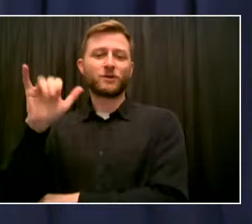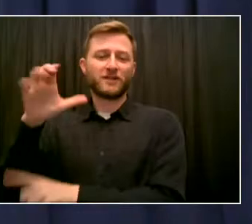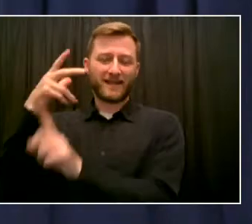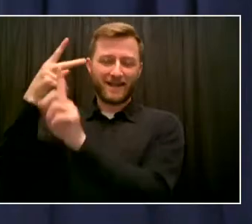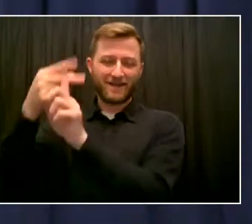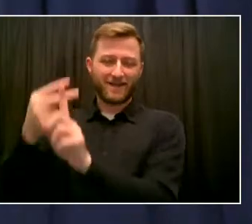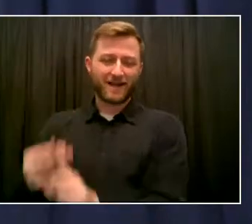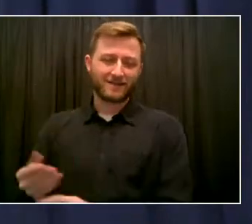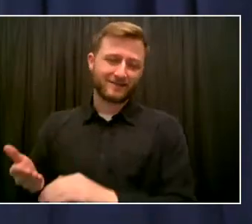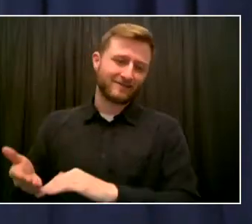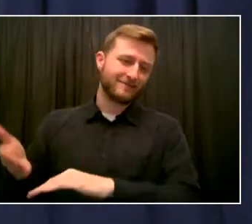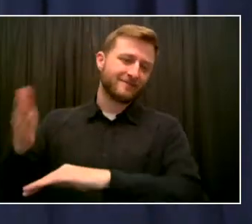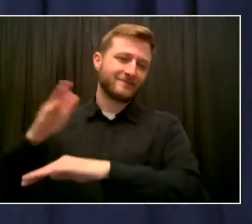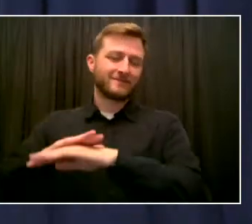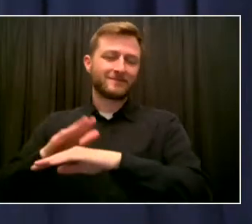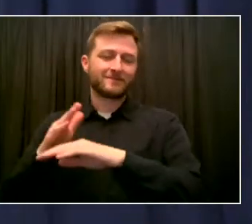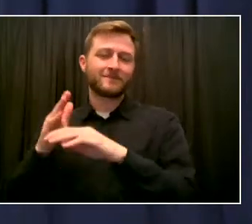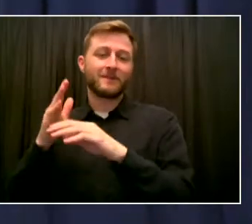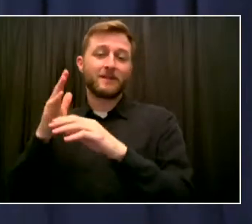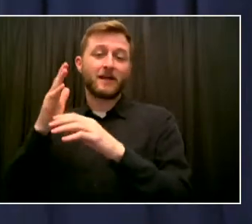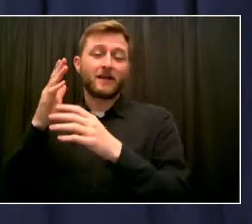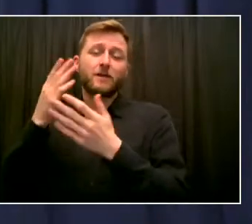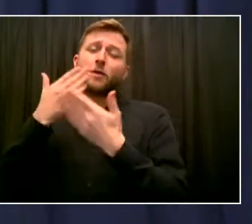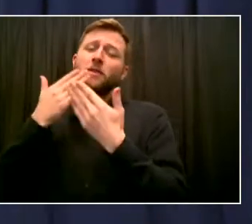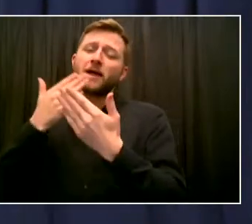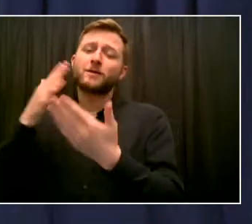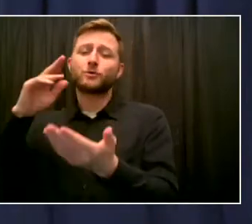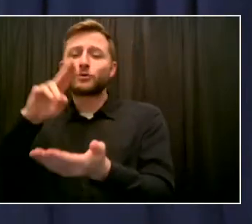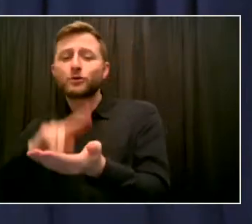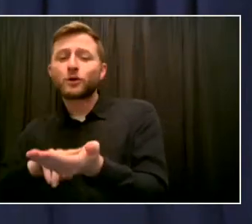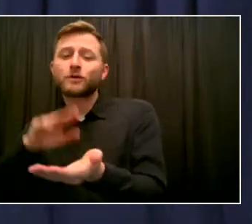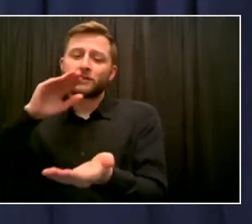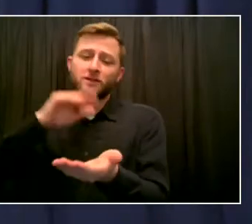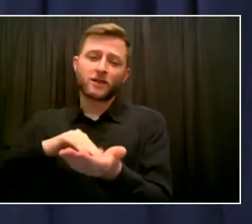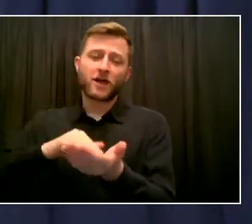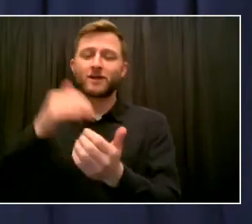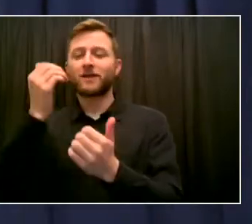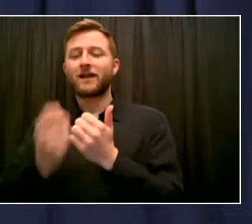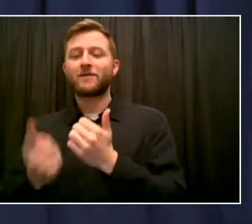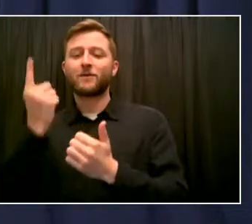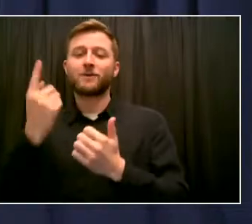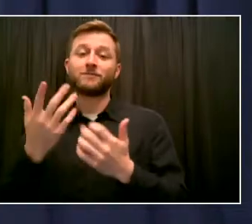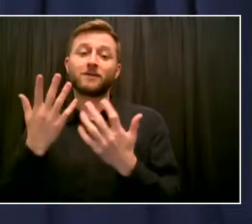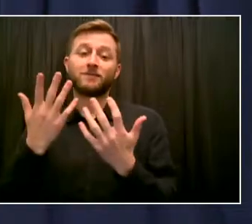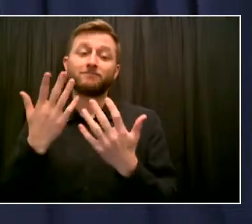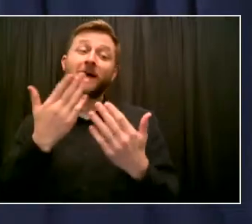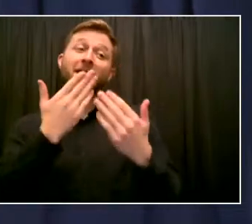everyone. But it takes everyone rolling up their sleeves. So thank you, Taylor. And here we go.